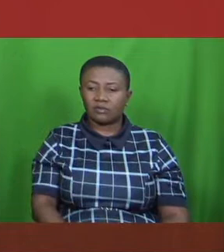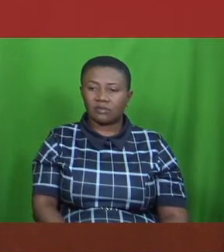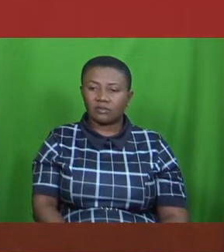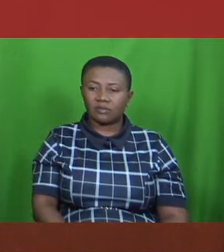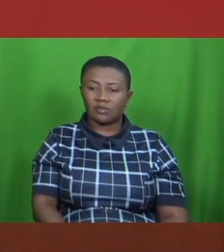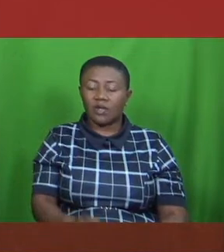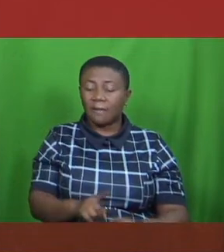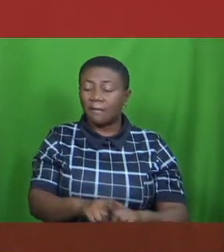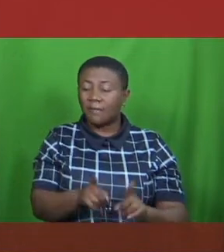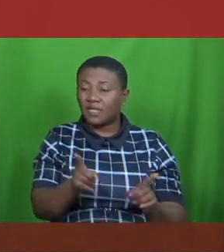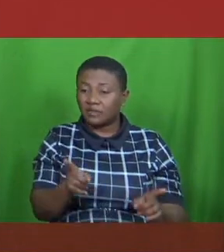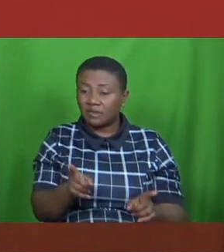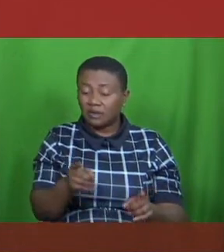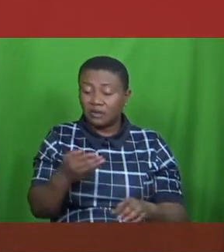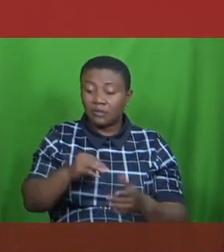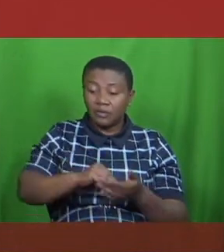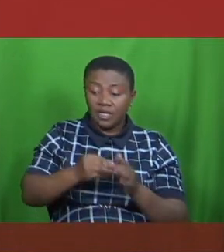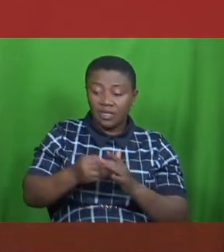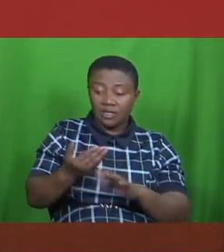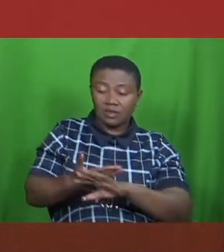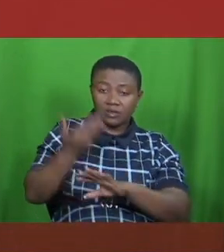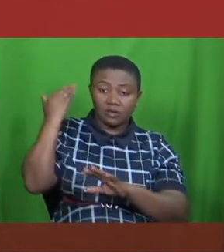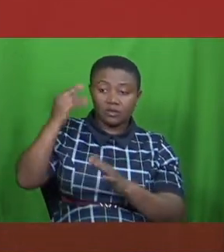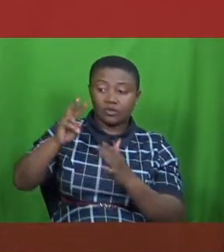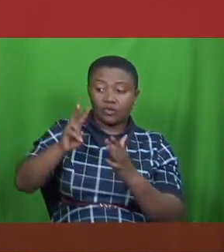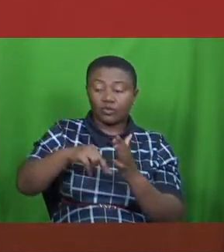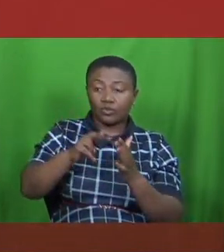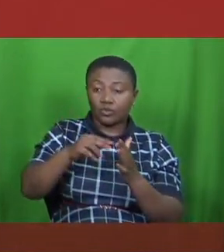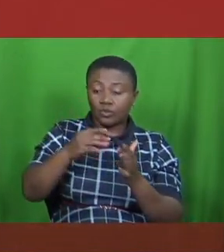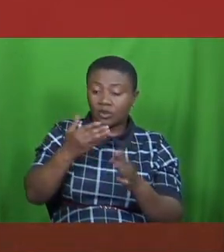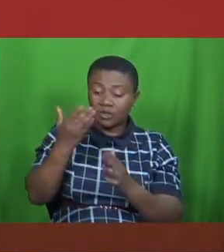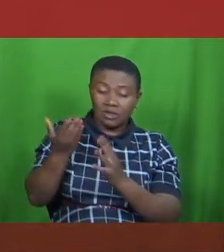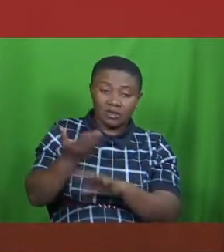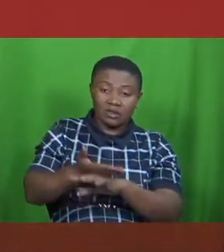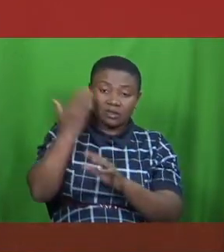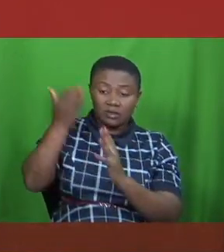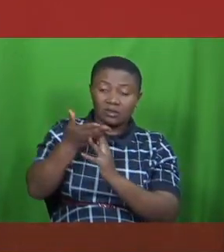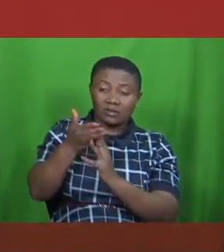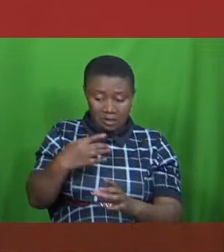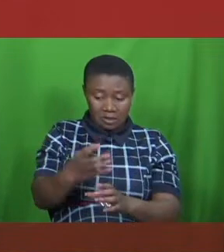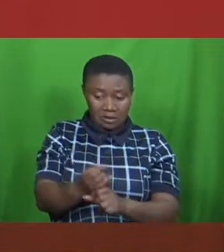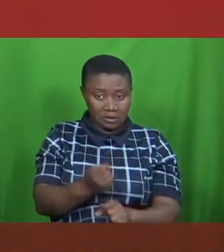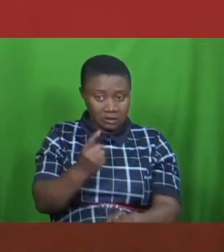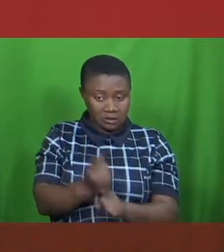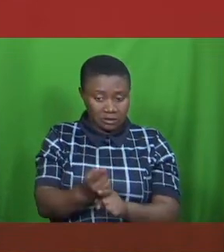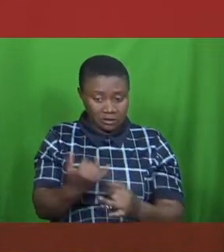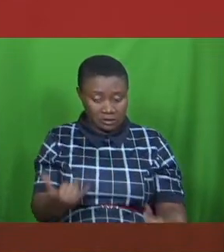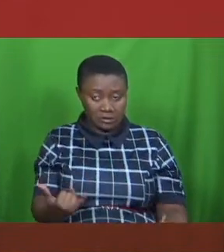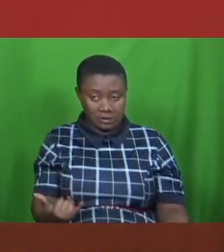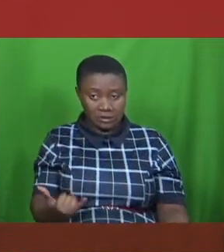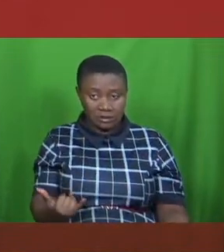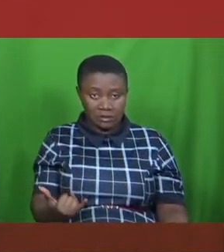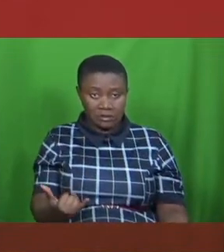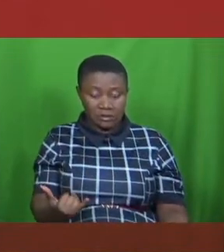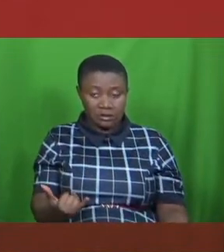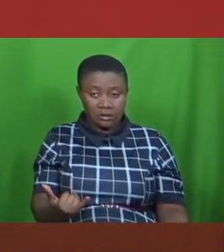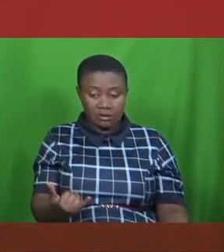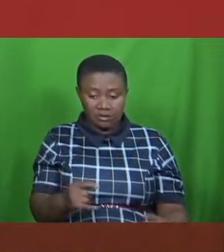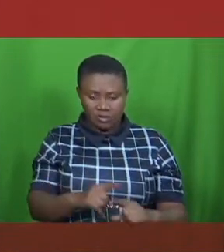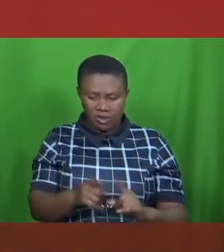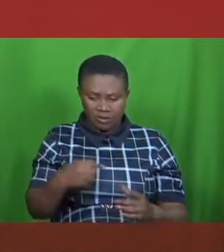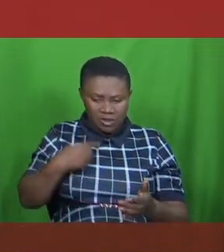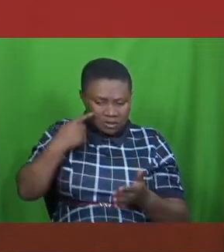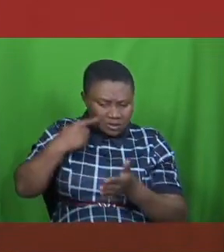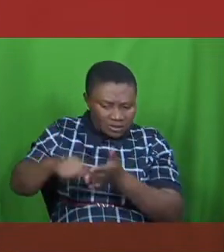But I got a copy today. I did check from my records,